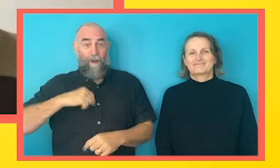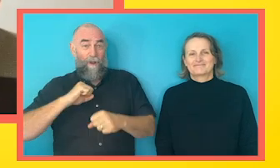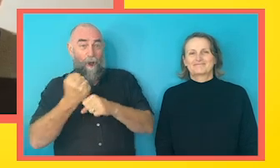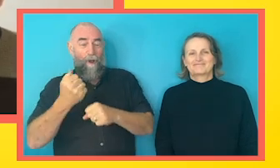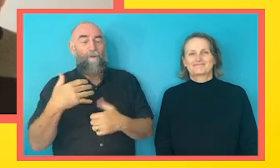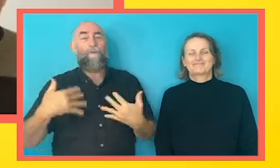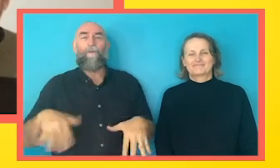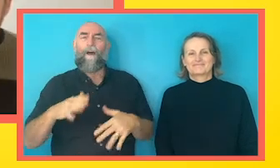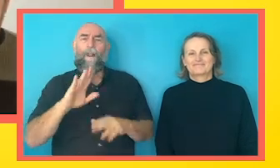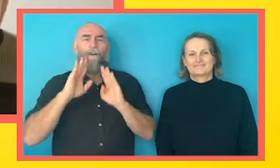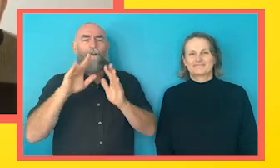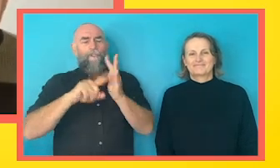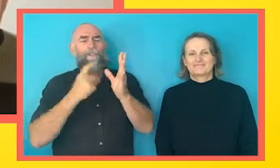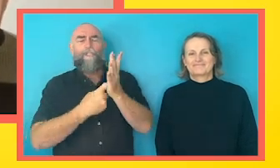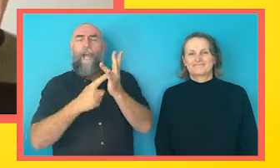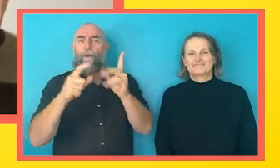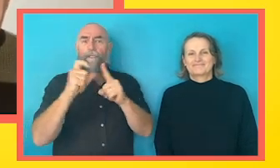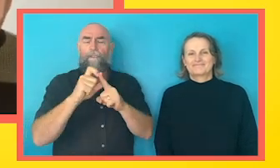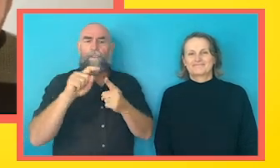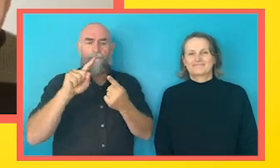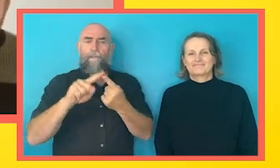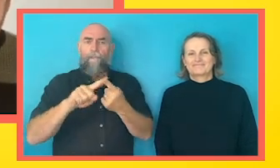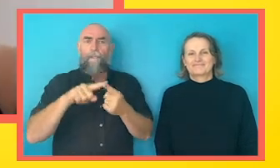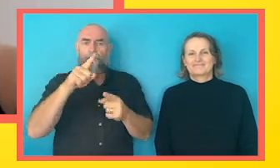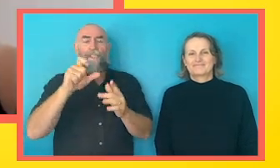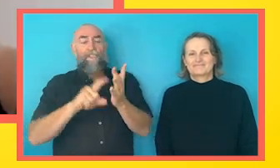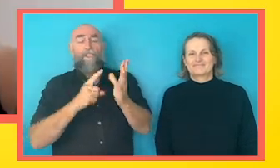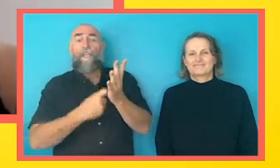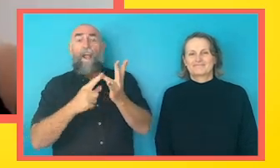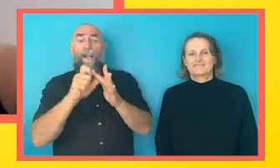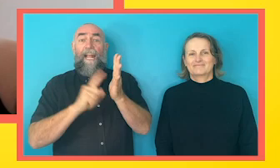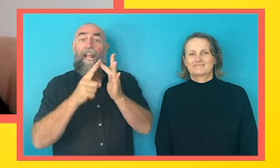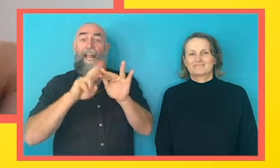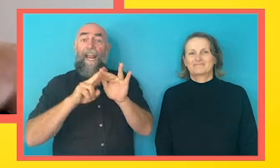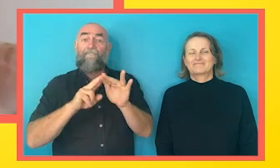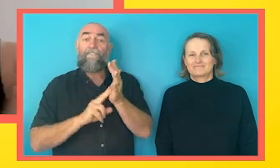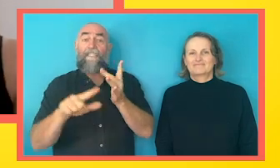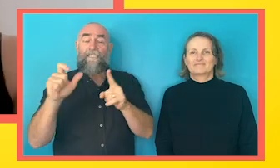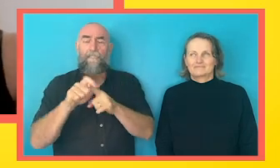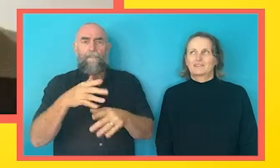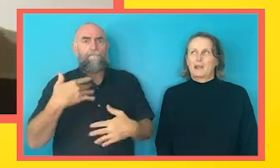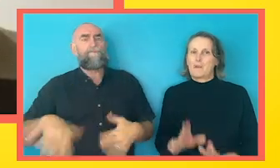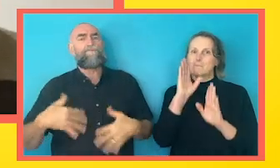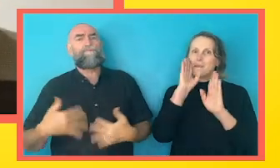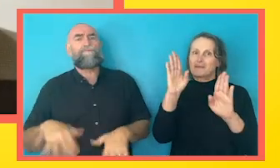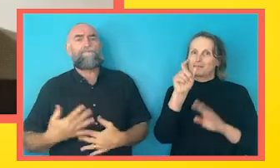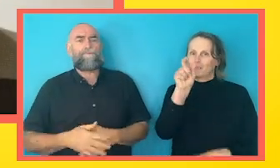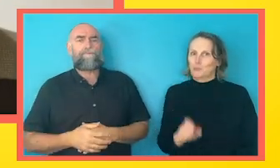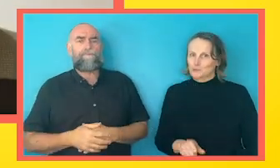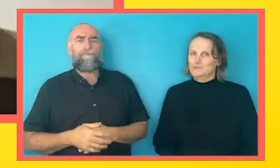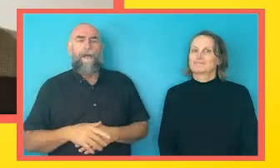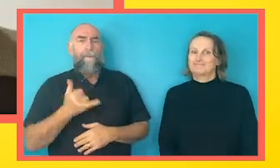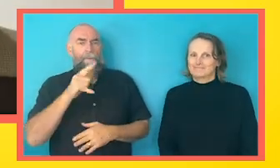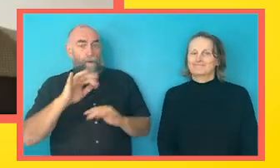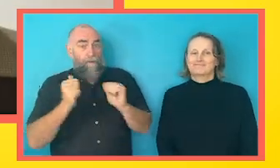of course, Jared Clifford. Now, Brodie, absolute legend. You may know, you may be able to back me